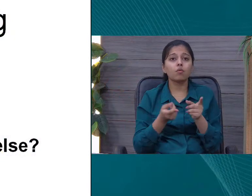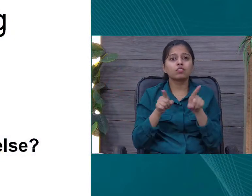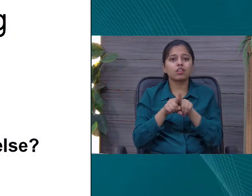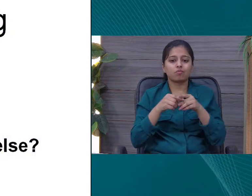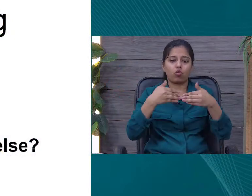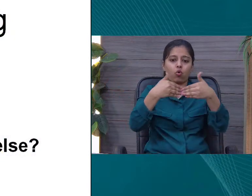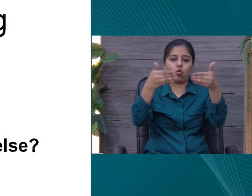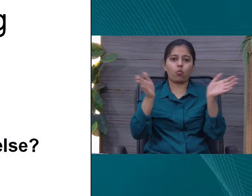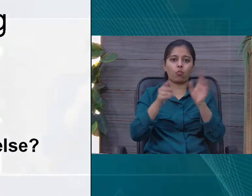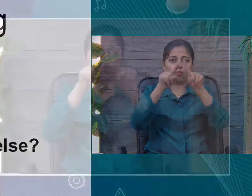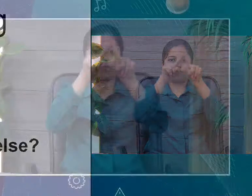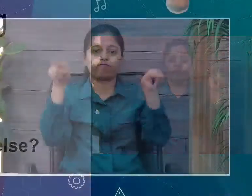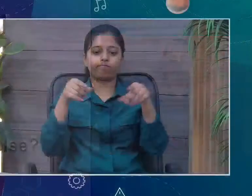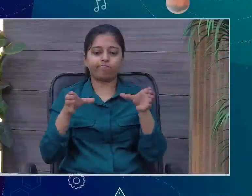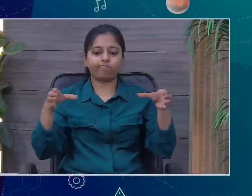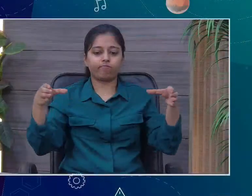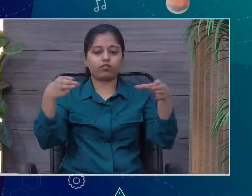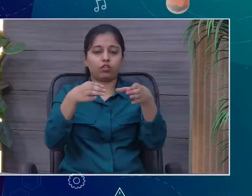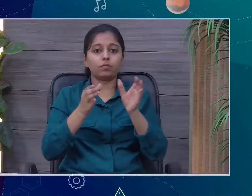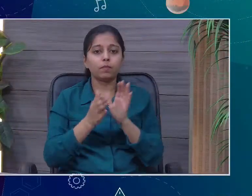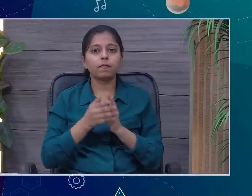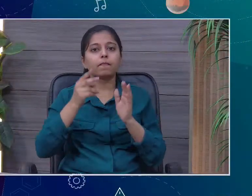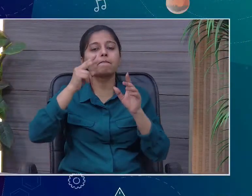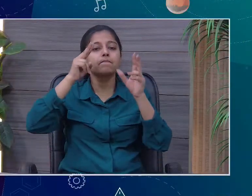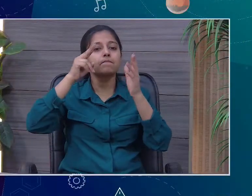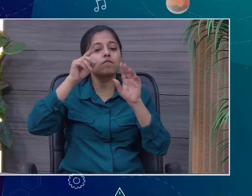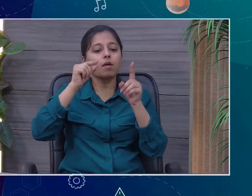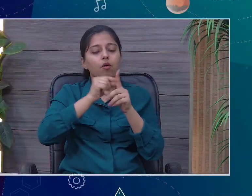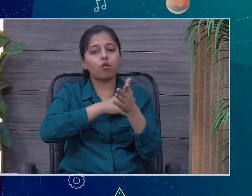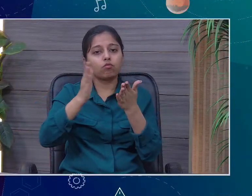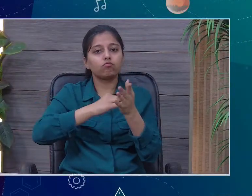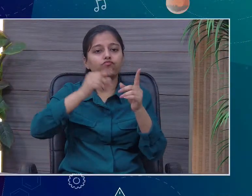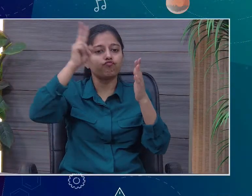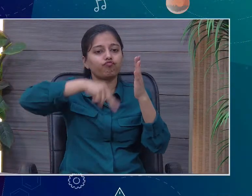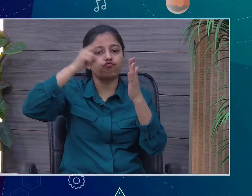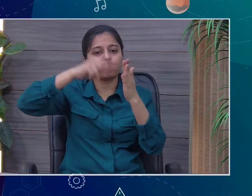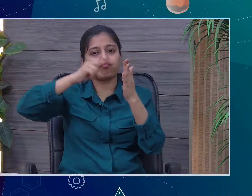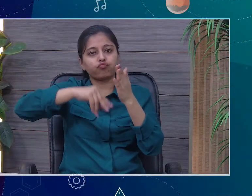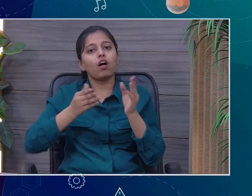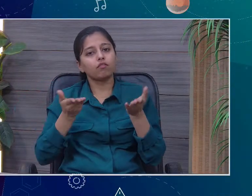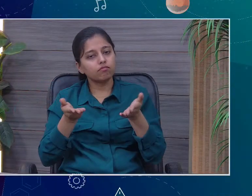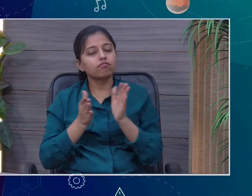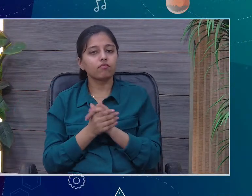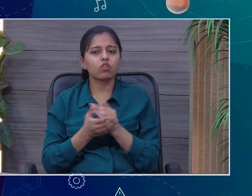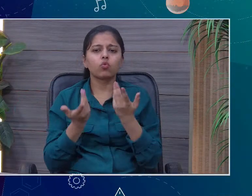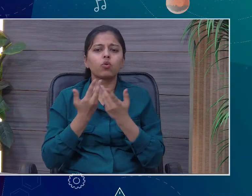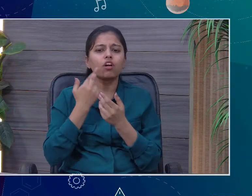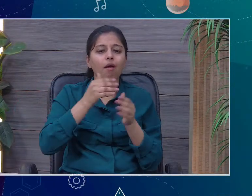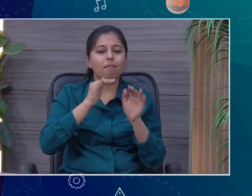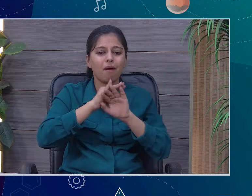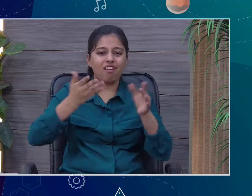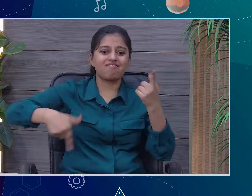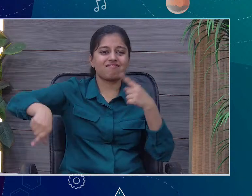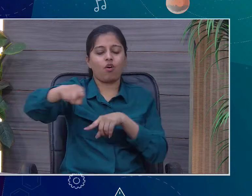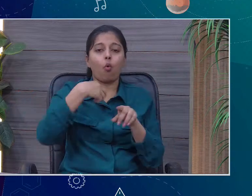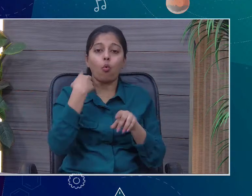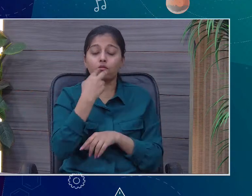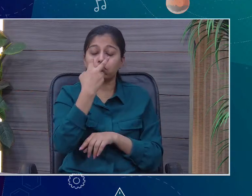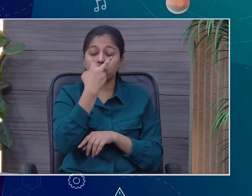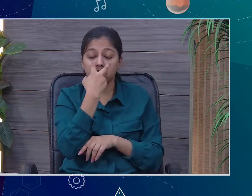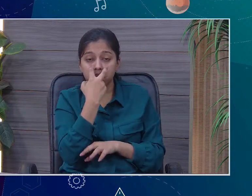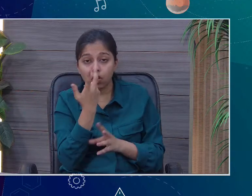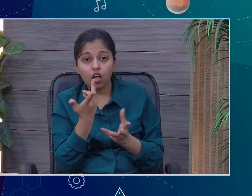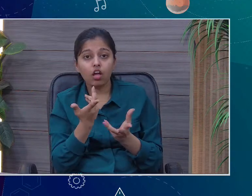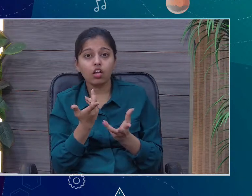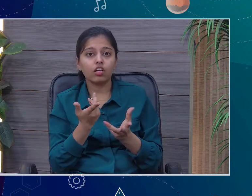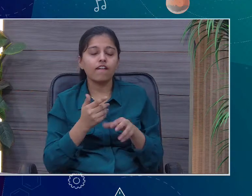circle and then read this poem over there, because every child with a visually impaired, they can